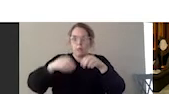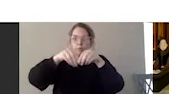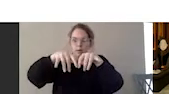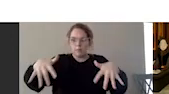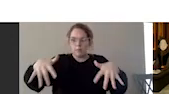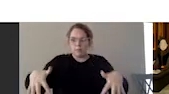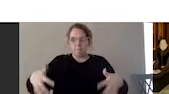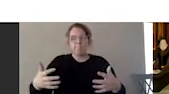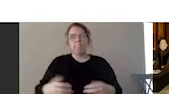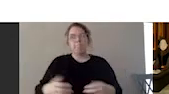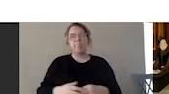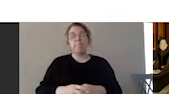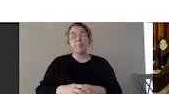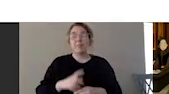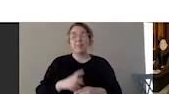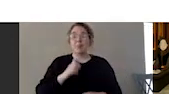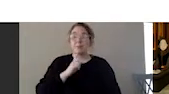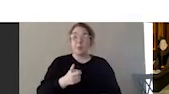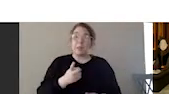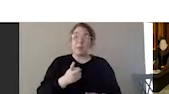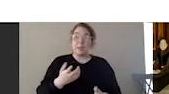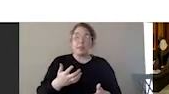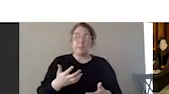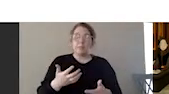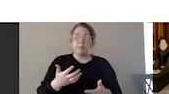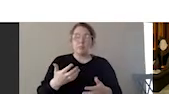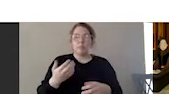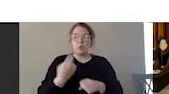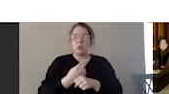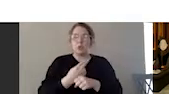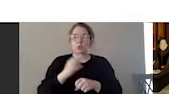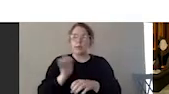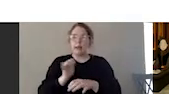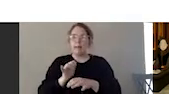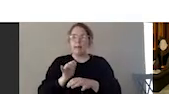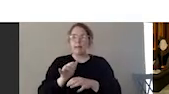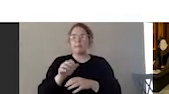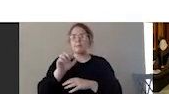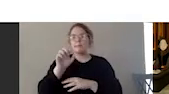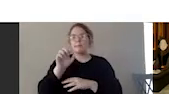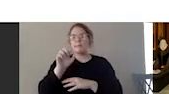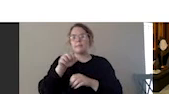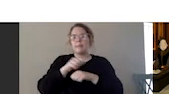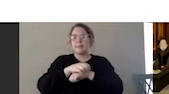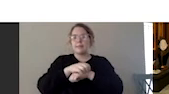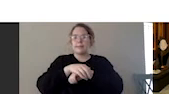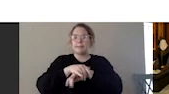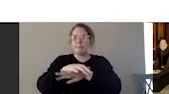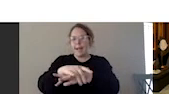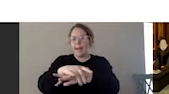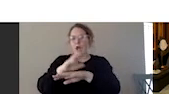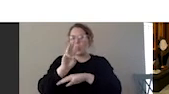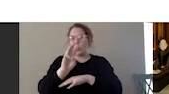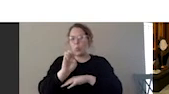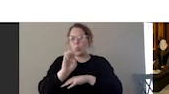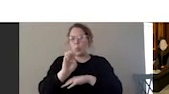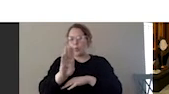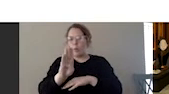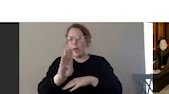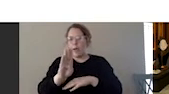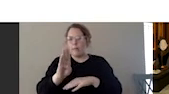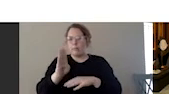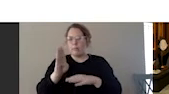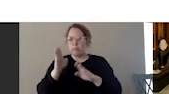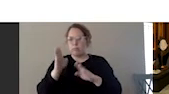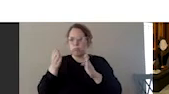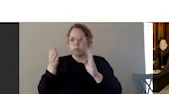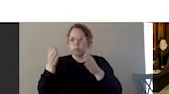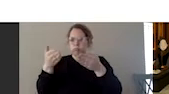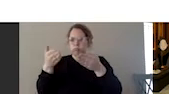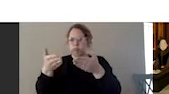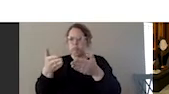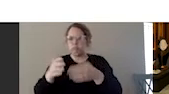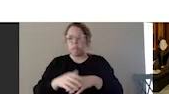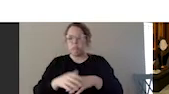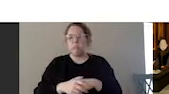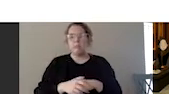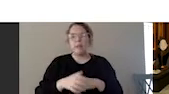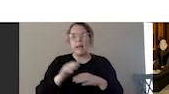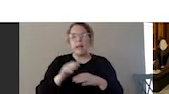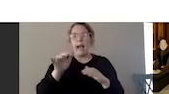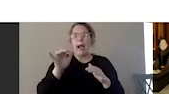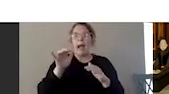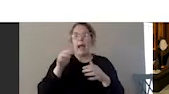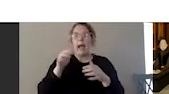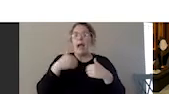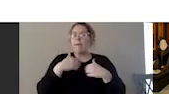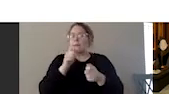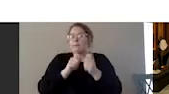is using a more of a spider web approach, where you have a certain number of